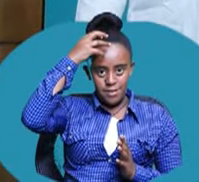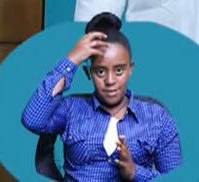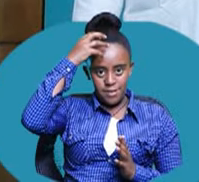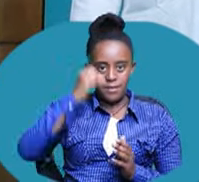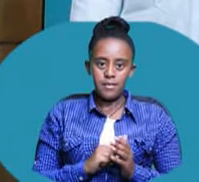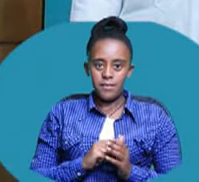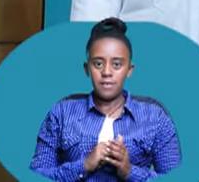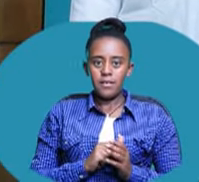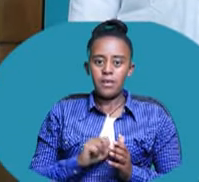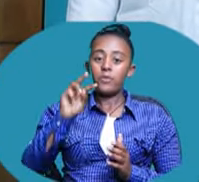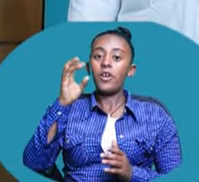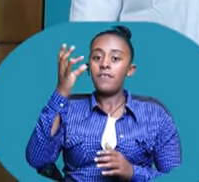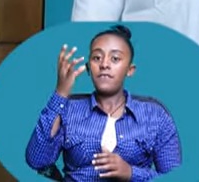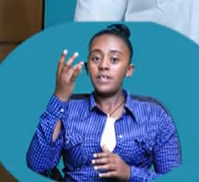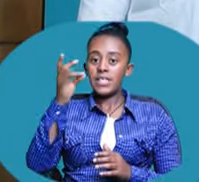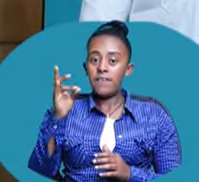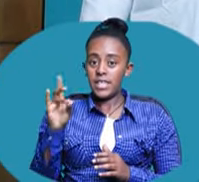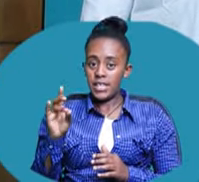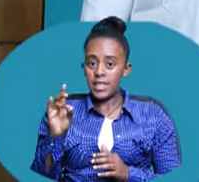About 1270 AD,